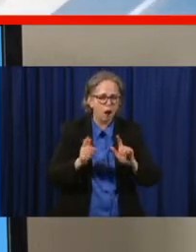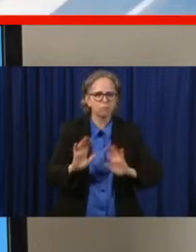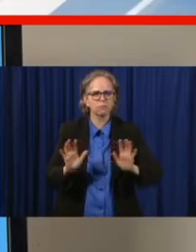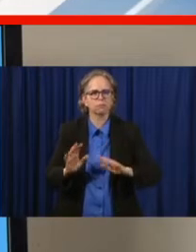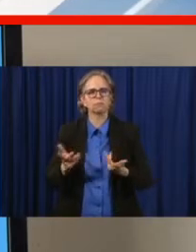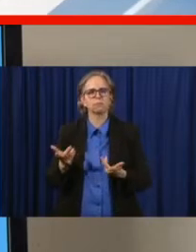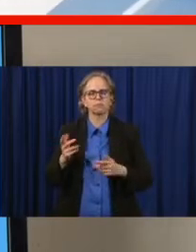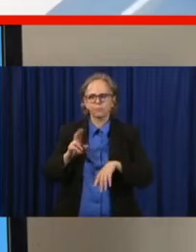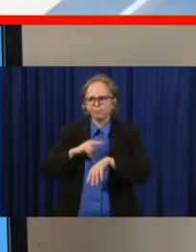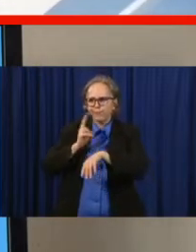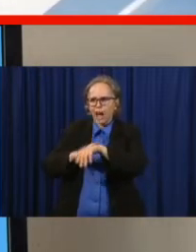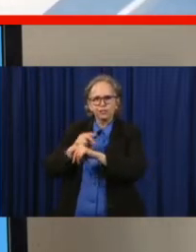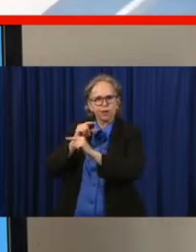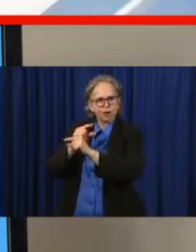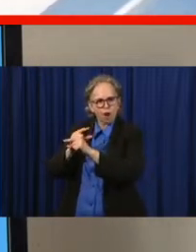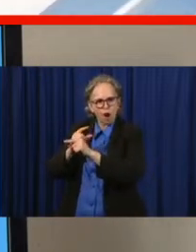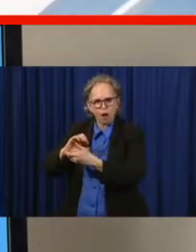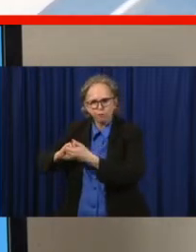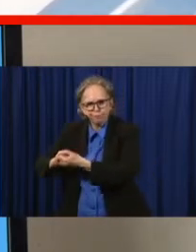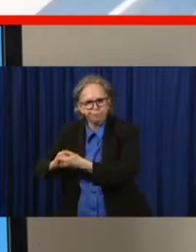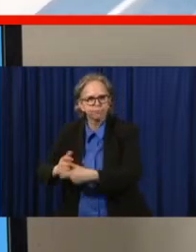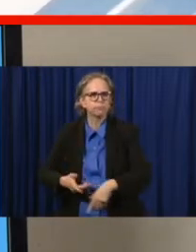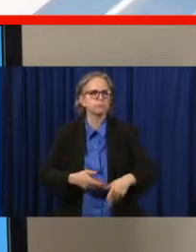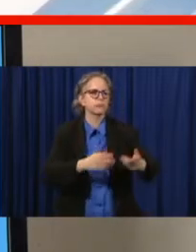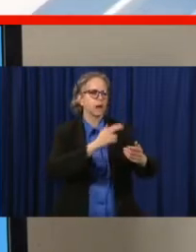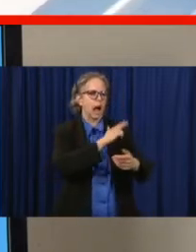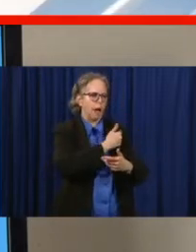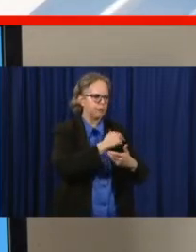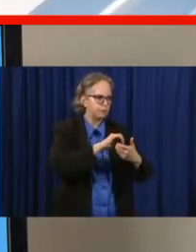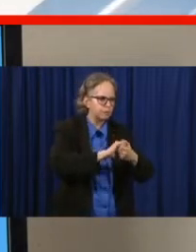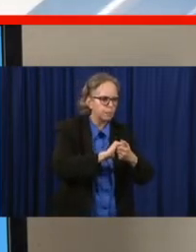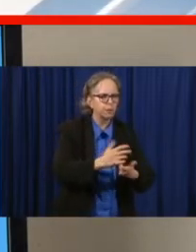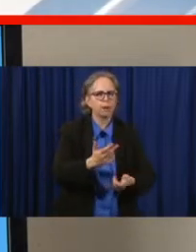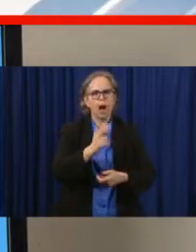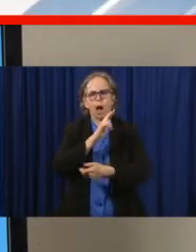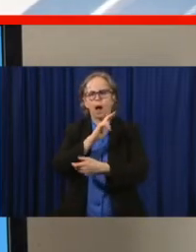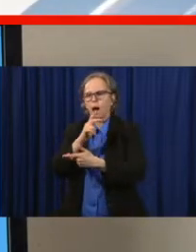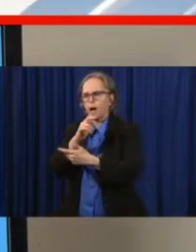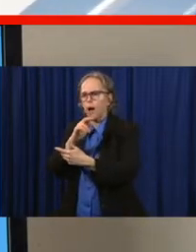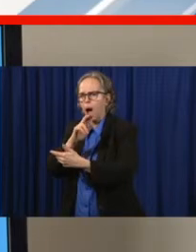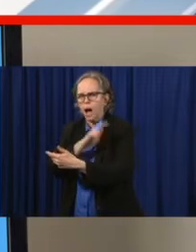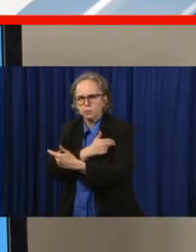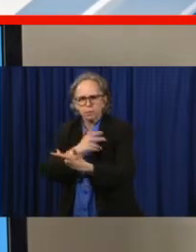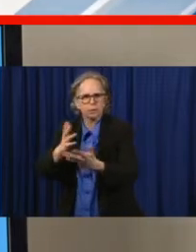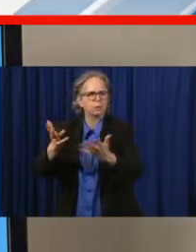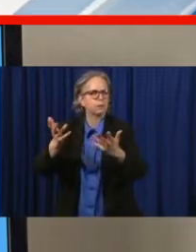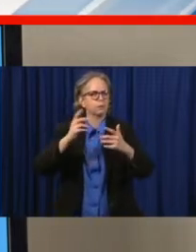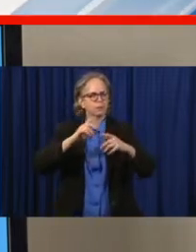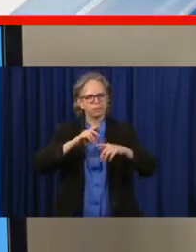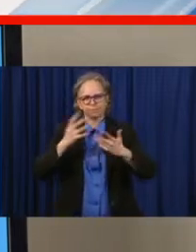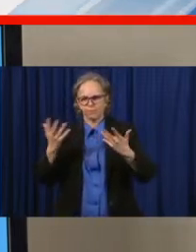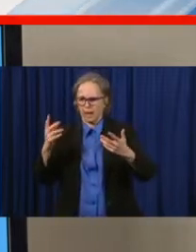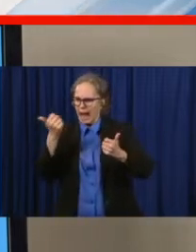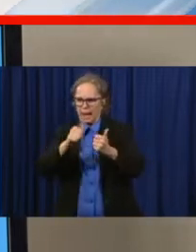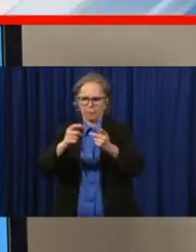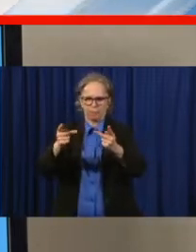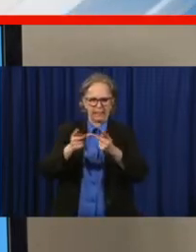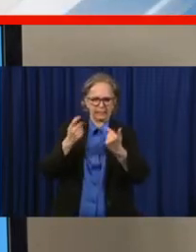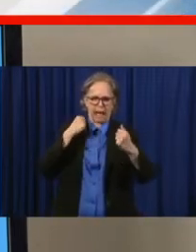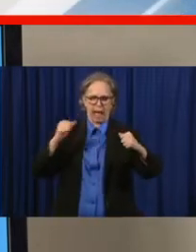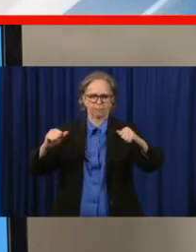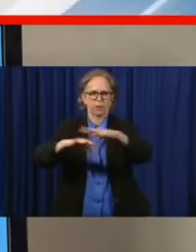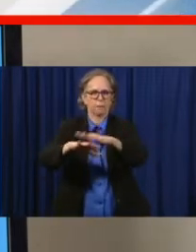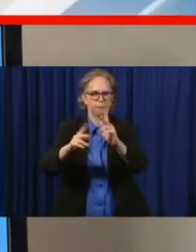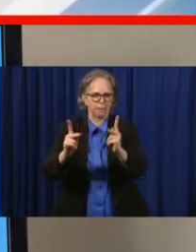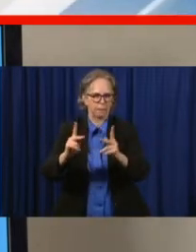health departments, and particularly focusing on these congregate settings where we know there's such high risk. So again, I think we